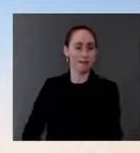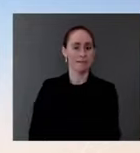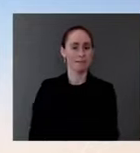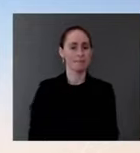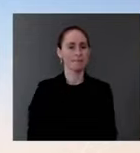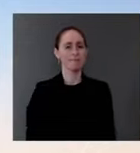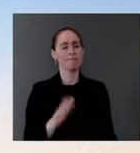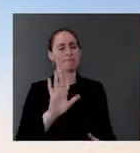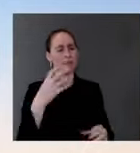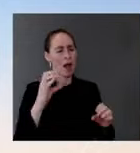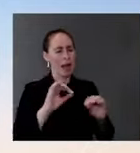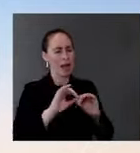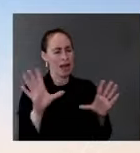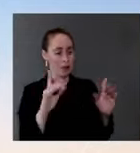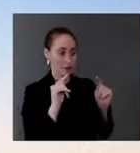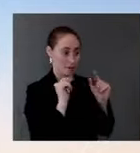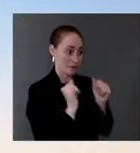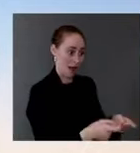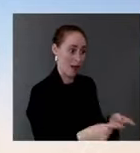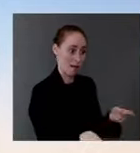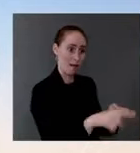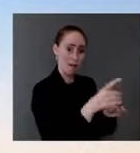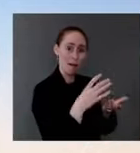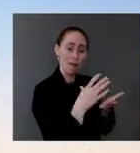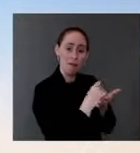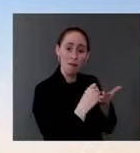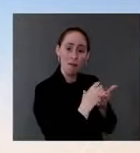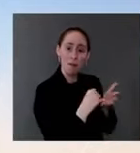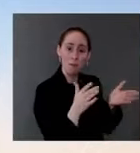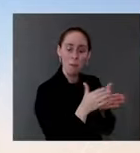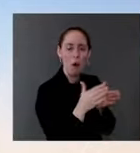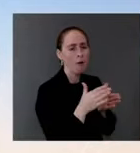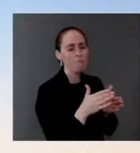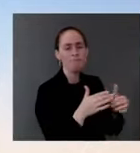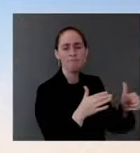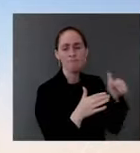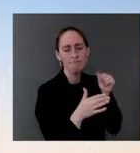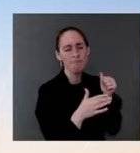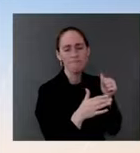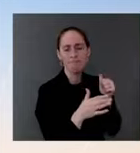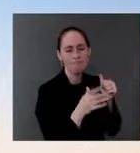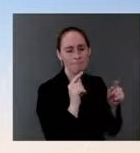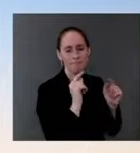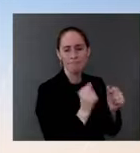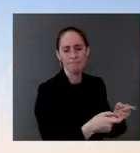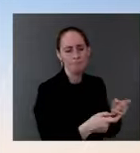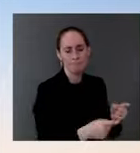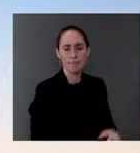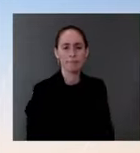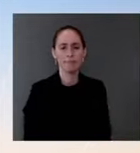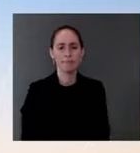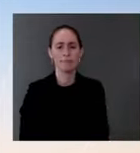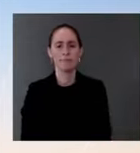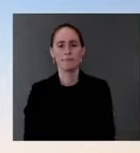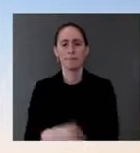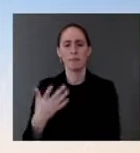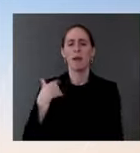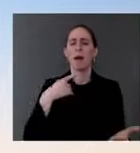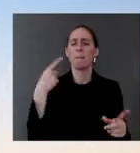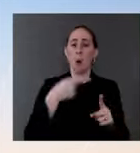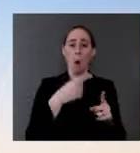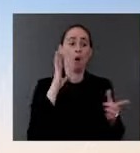we're talking about here. I think you've seen him convey that pretty clearly, and all of the bills he's supported have been consistent. But we'll